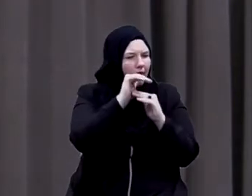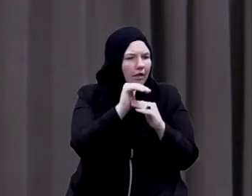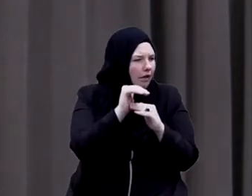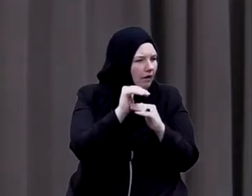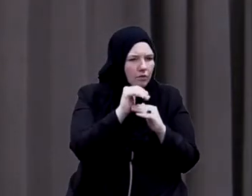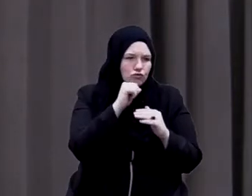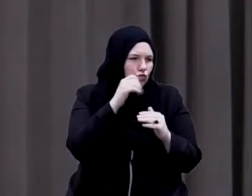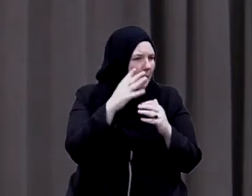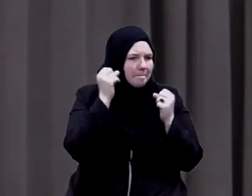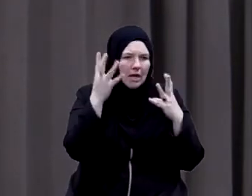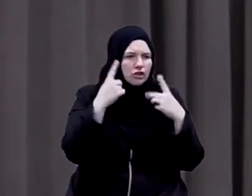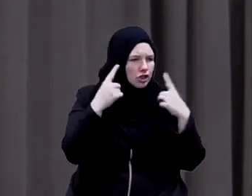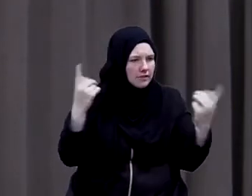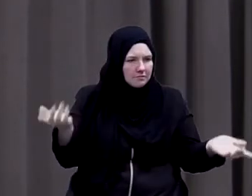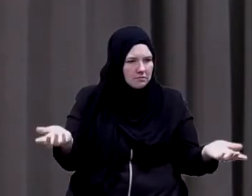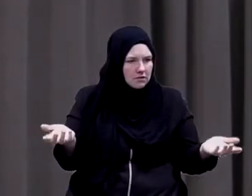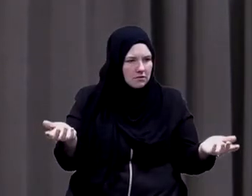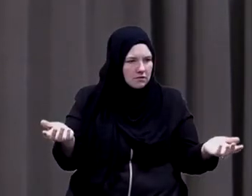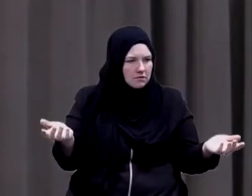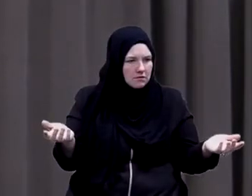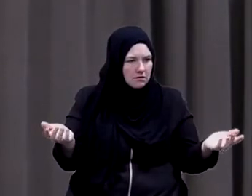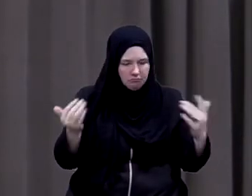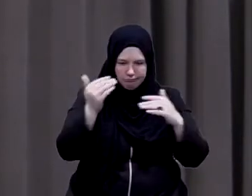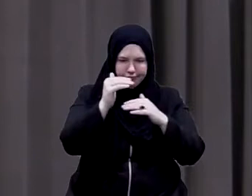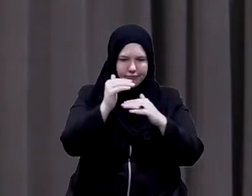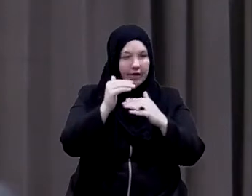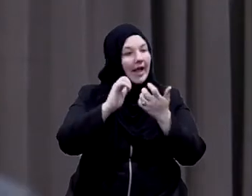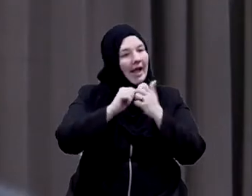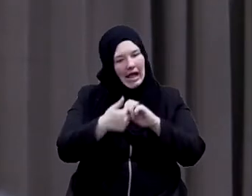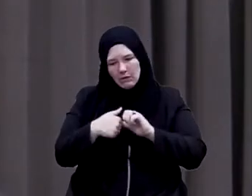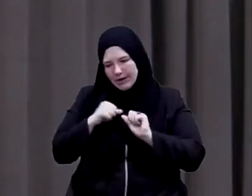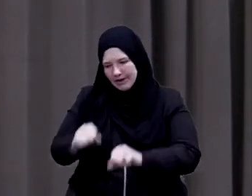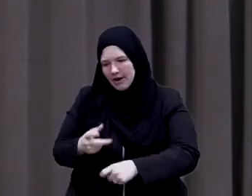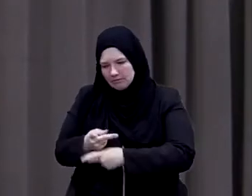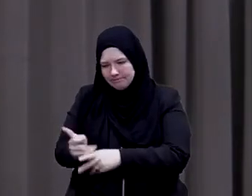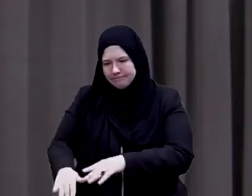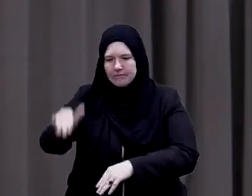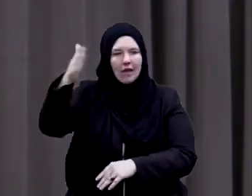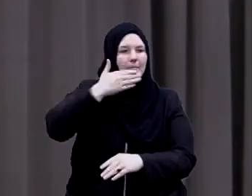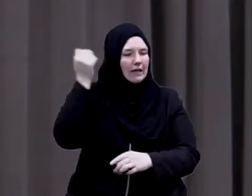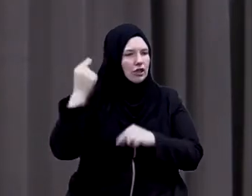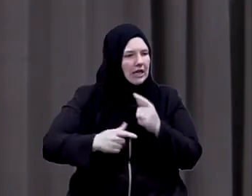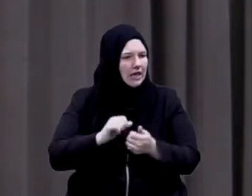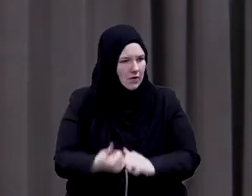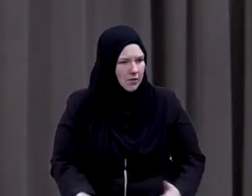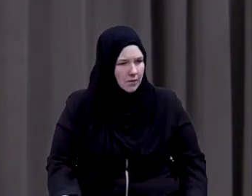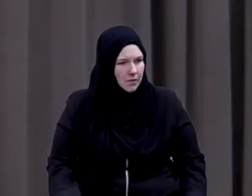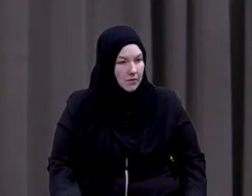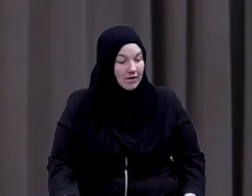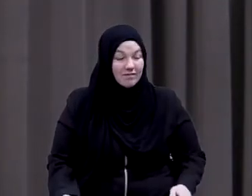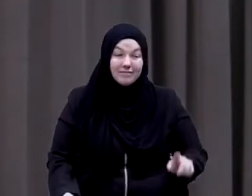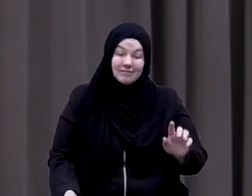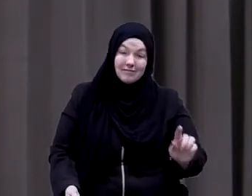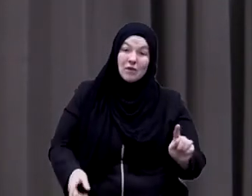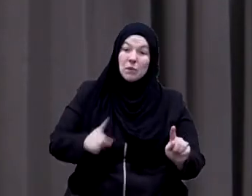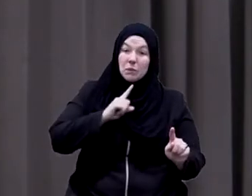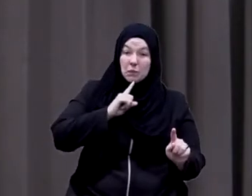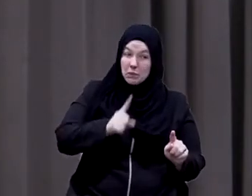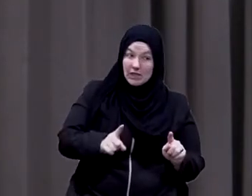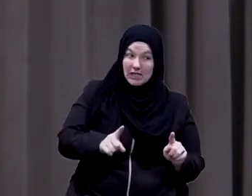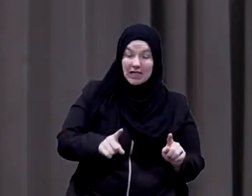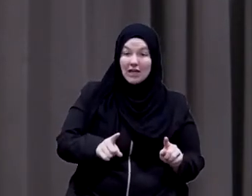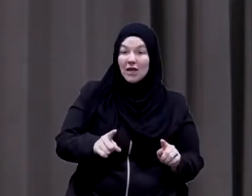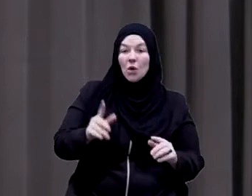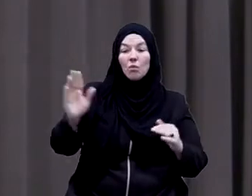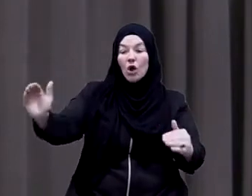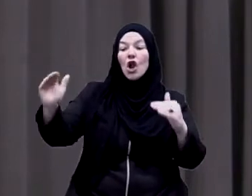scope, how could we raise a better generation? In fact, we are lowering their own